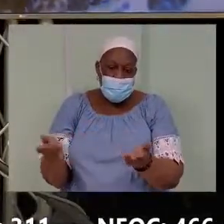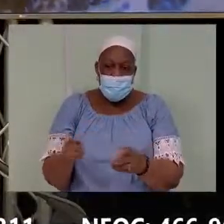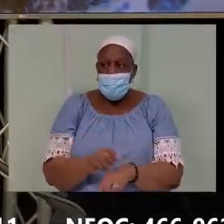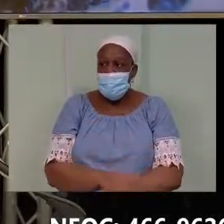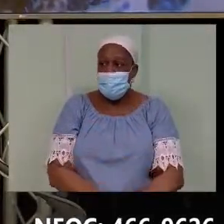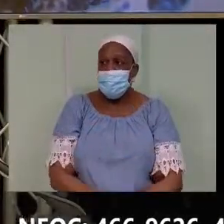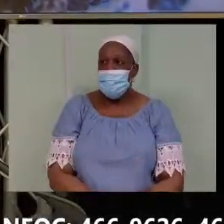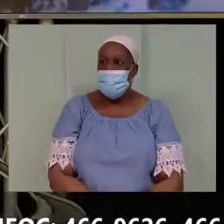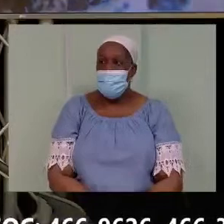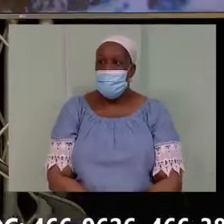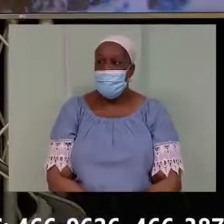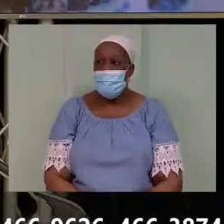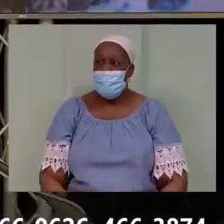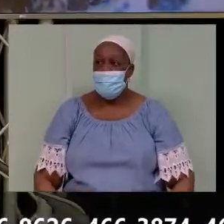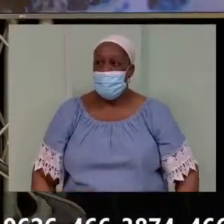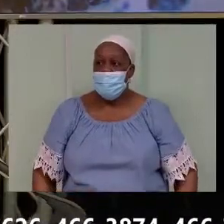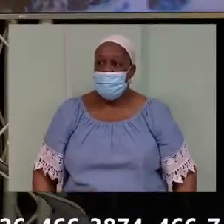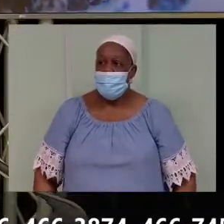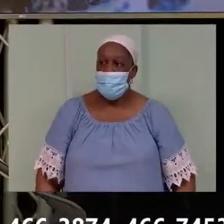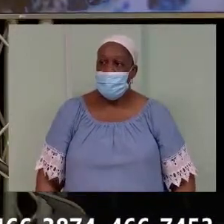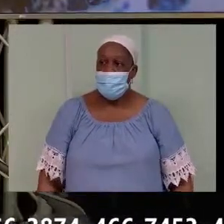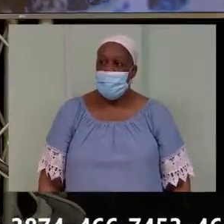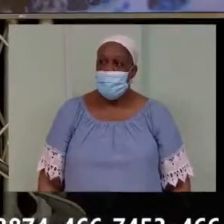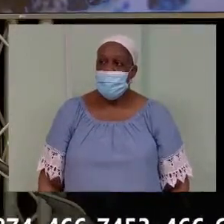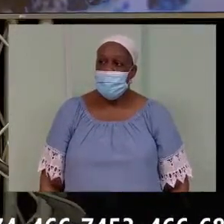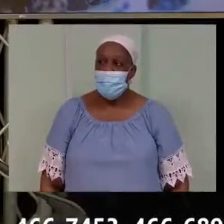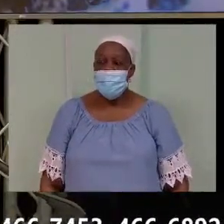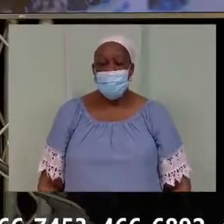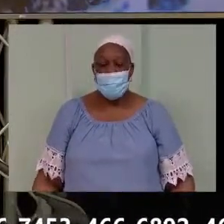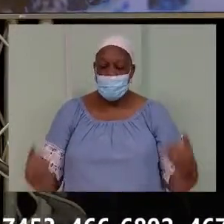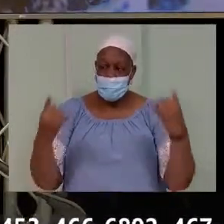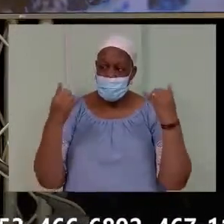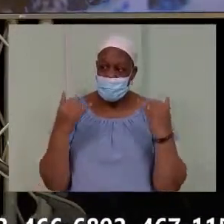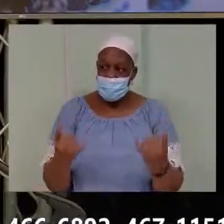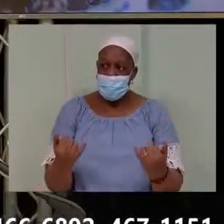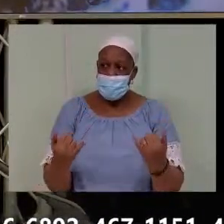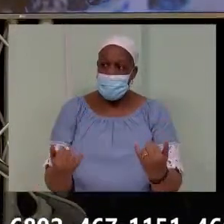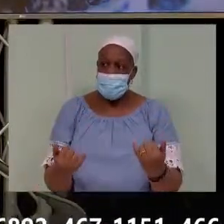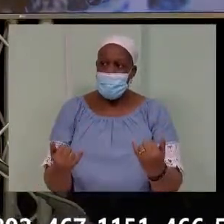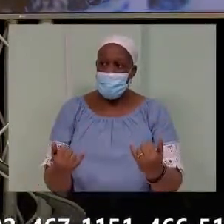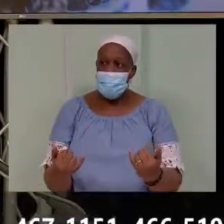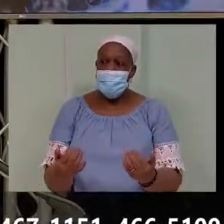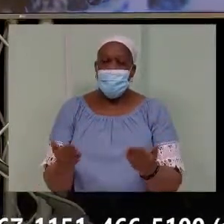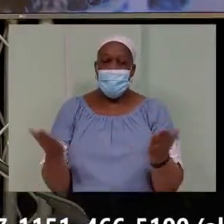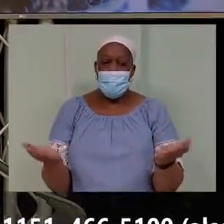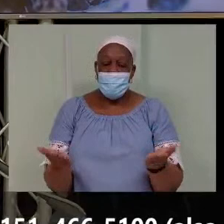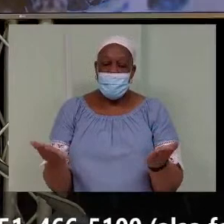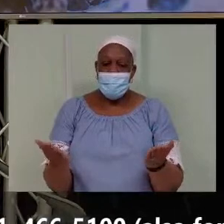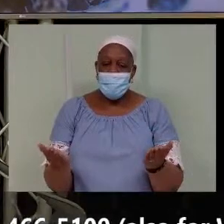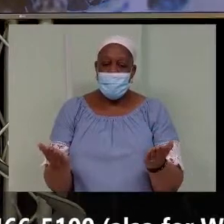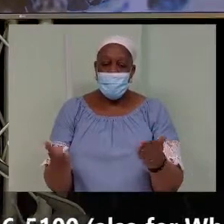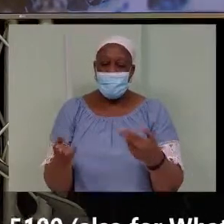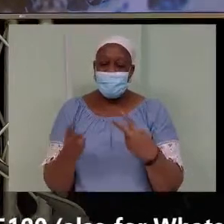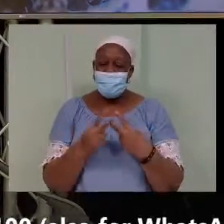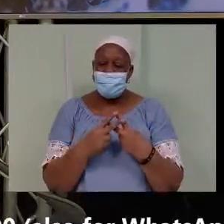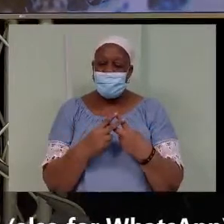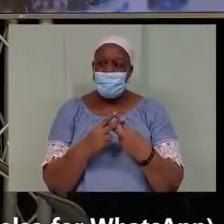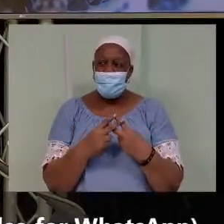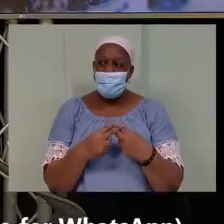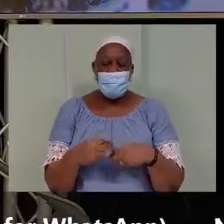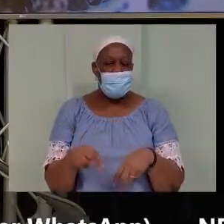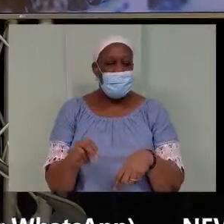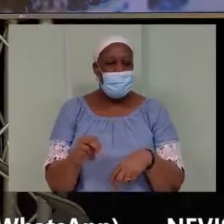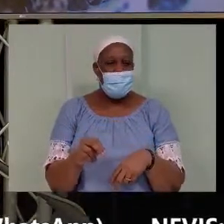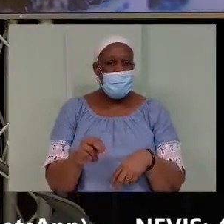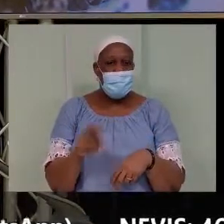I think one of the things we have said is that right now, we have a safe bubble here in St. Kitts. We haven't had a positive case for how long, you said,